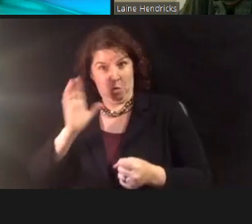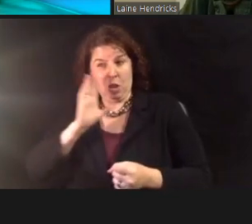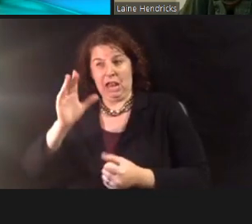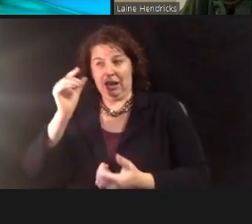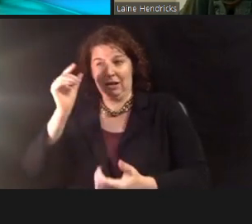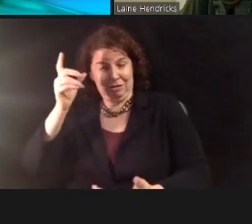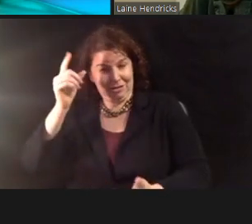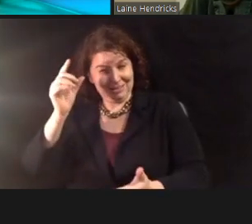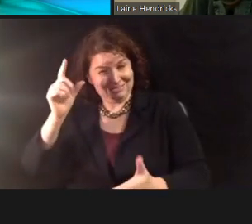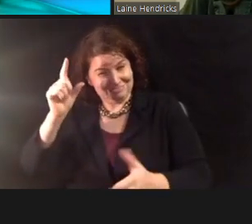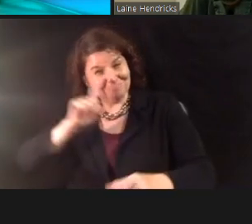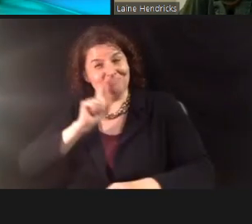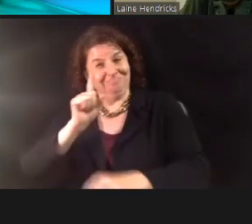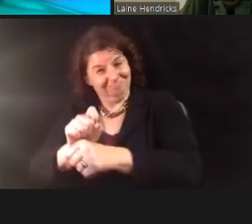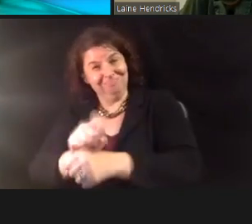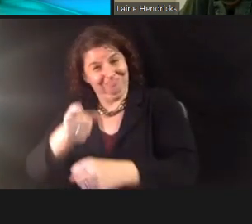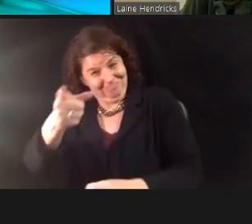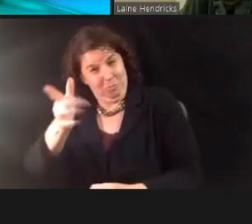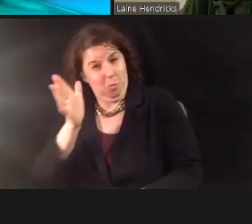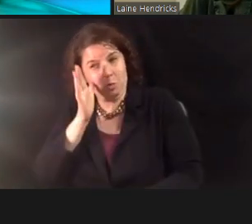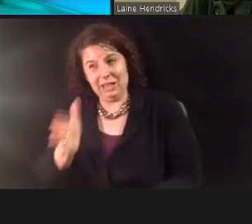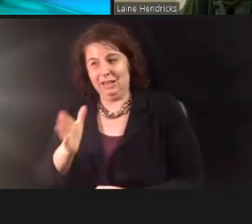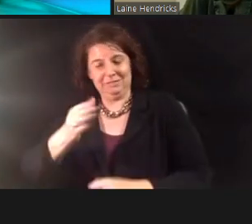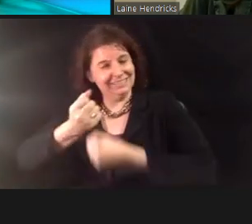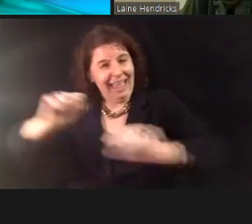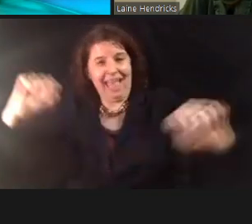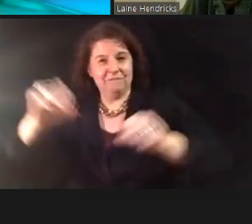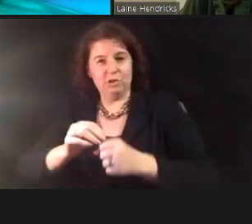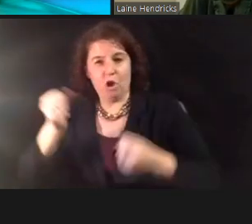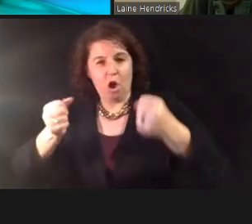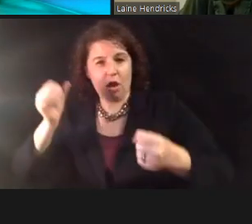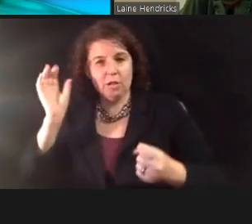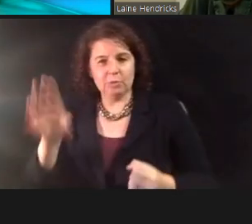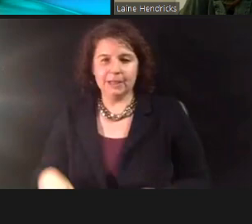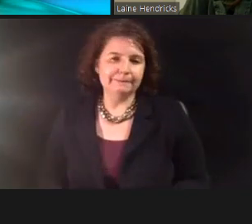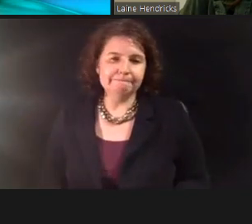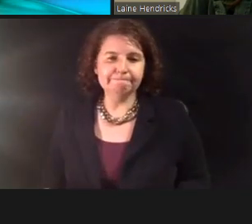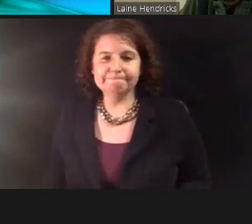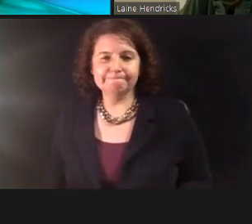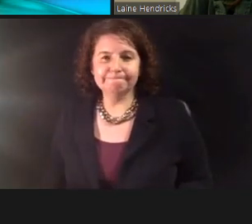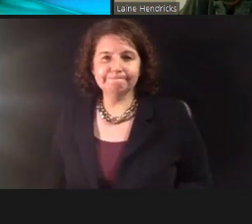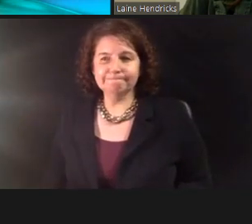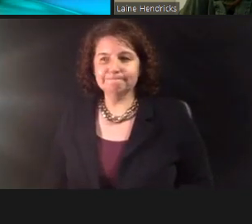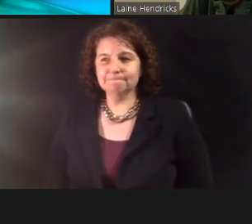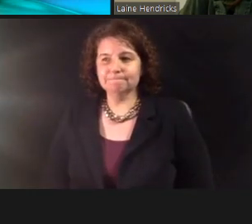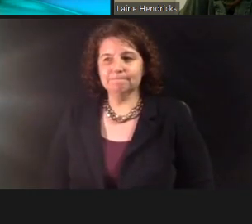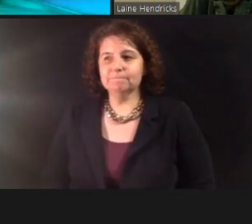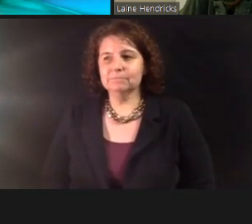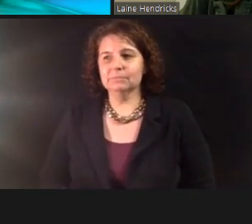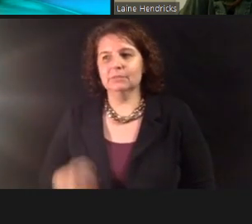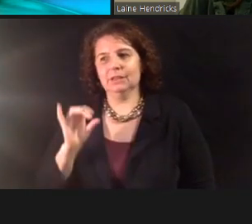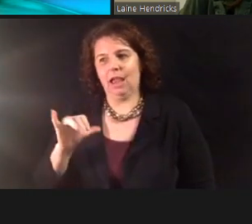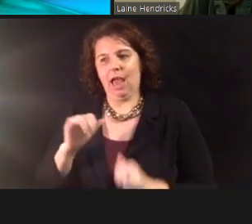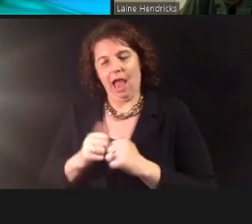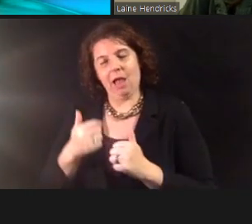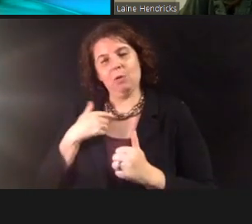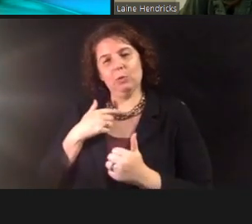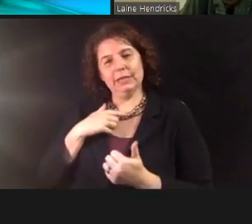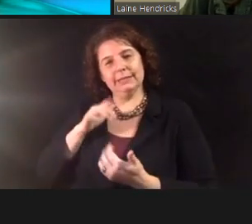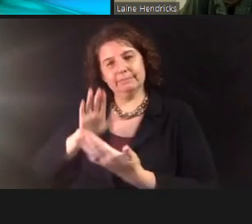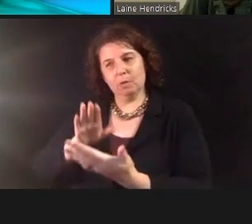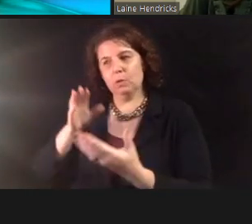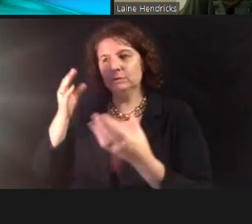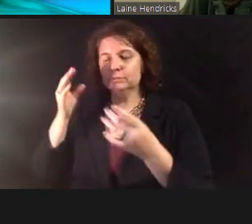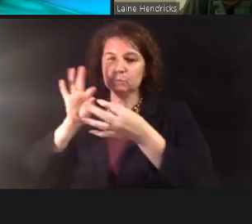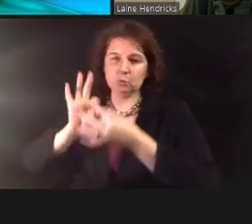but it improves your chances so much. And that's how we approach facial covering. And so